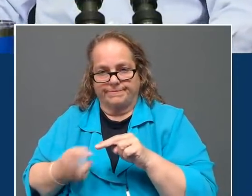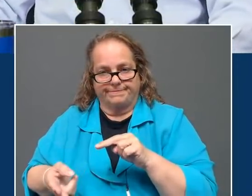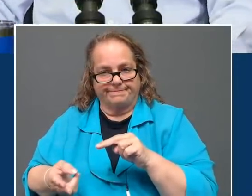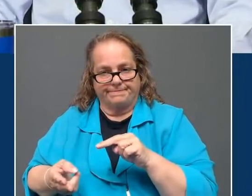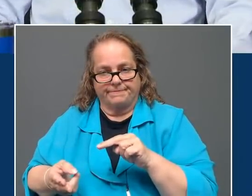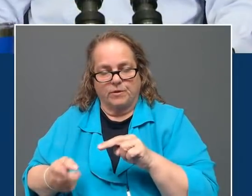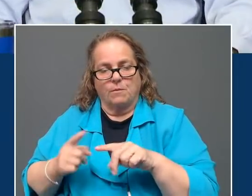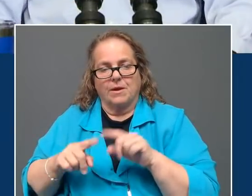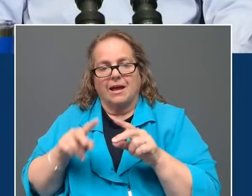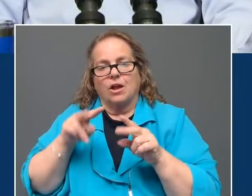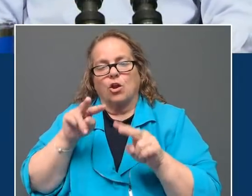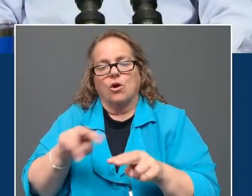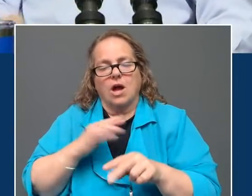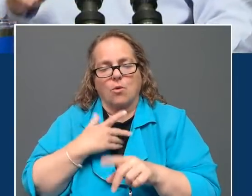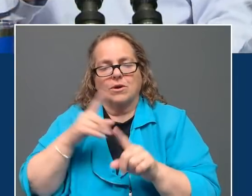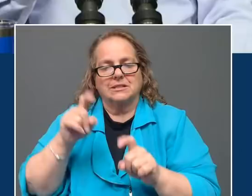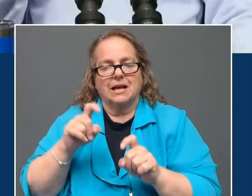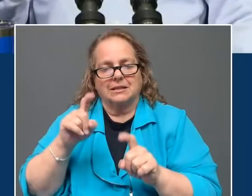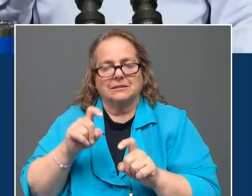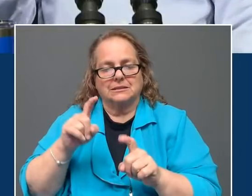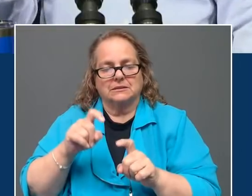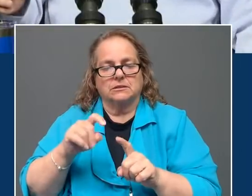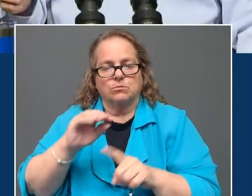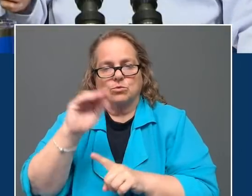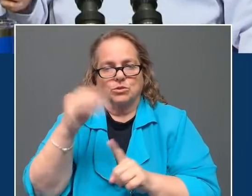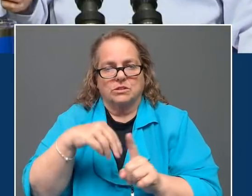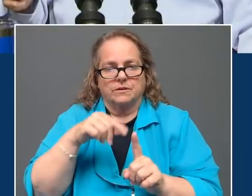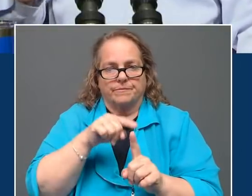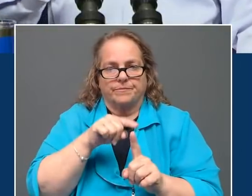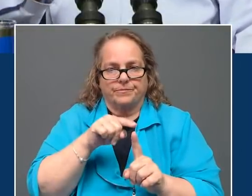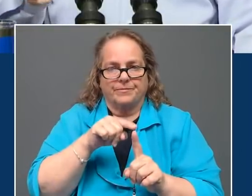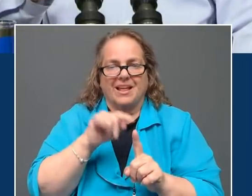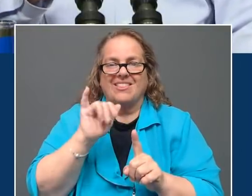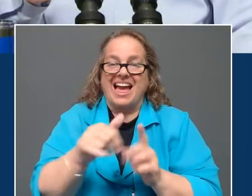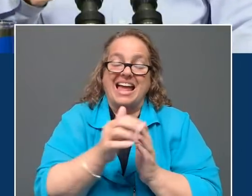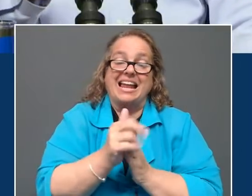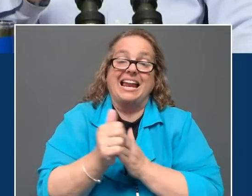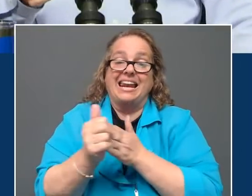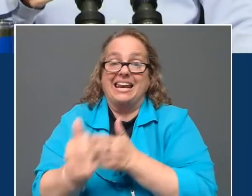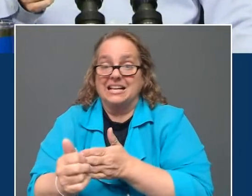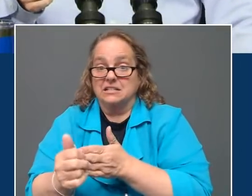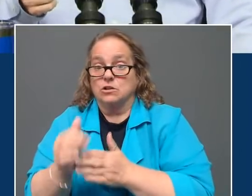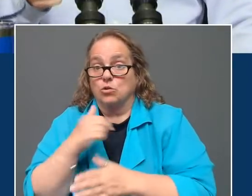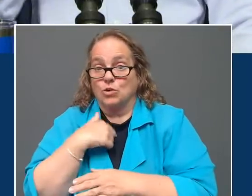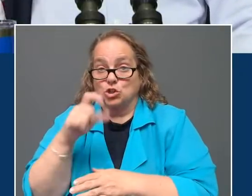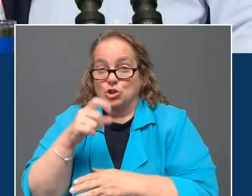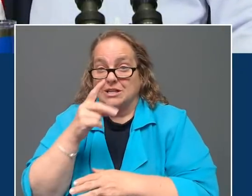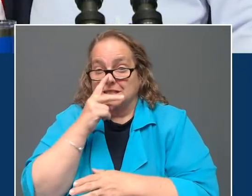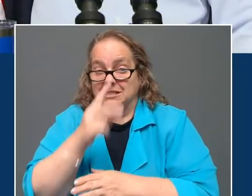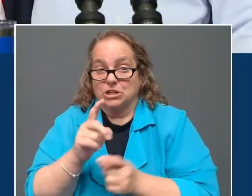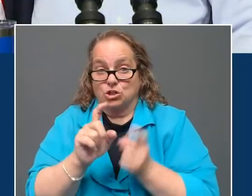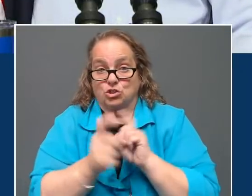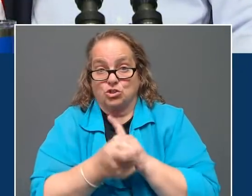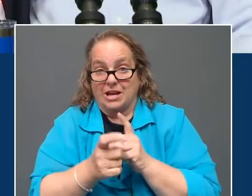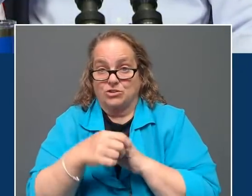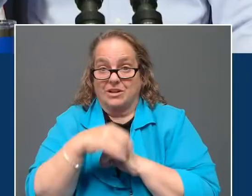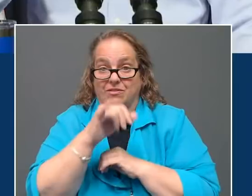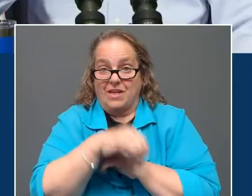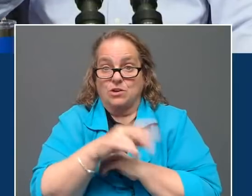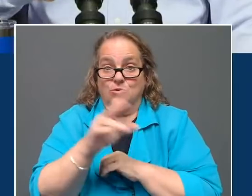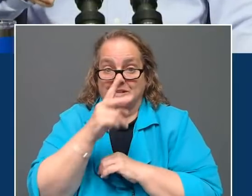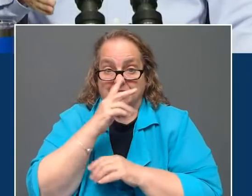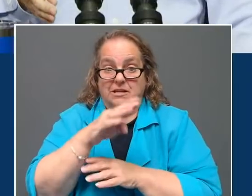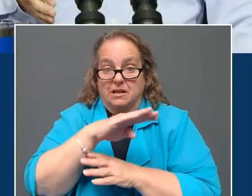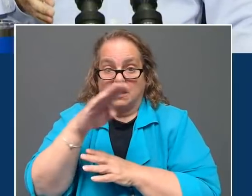positivity. And our test positivity is a leading indicator, which means we should see changes in it. And you see the decline we had there